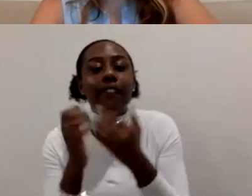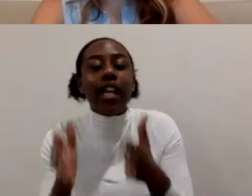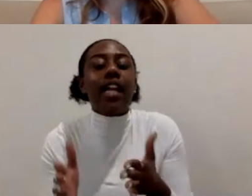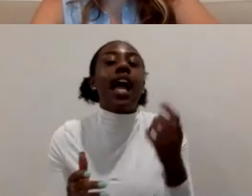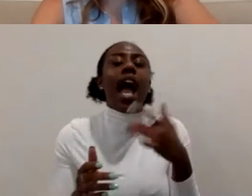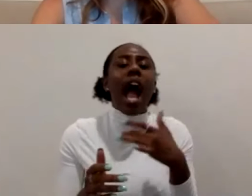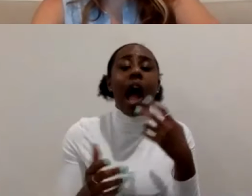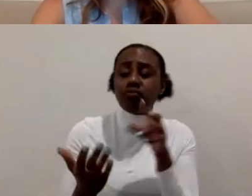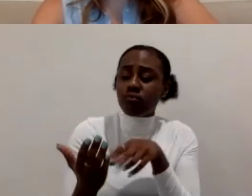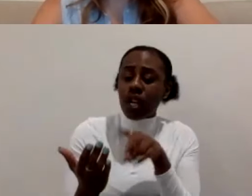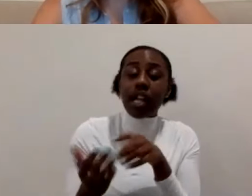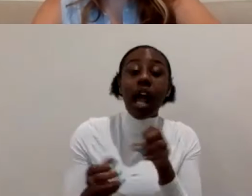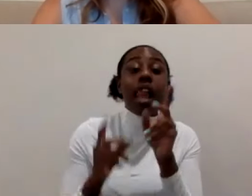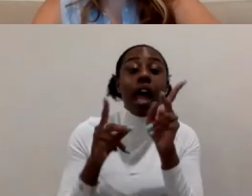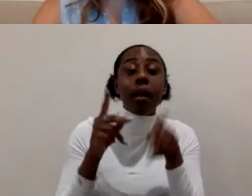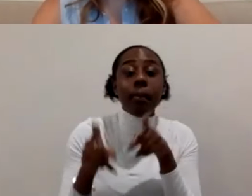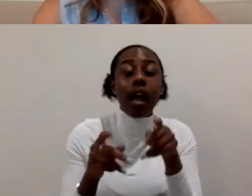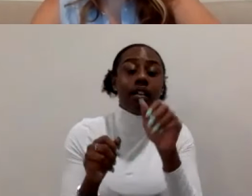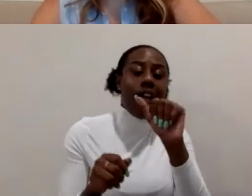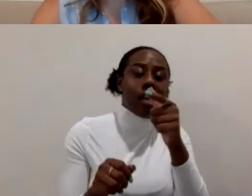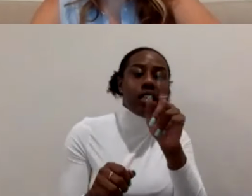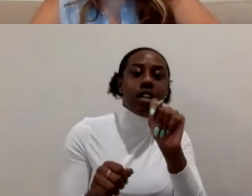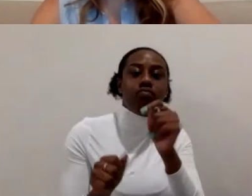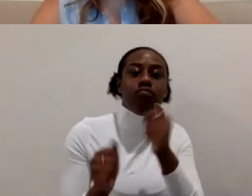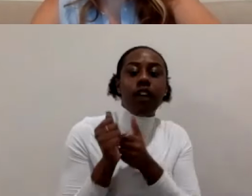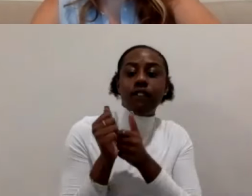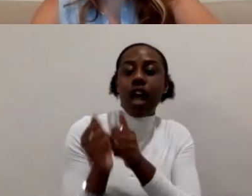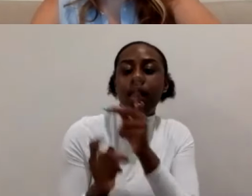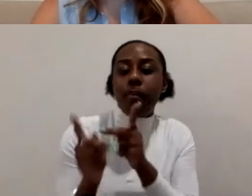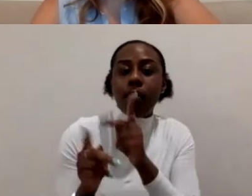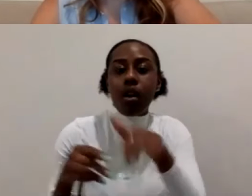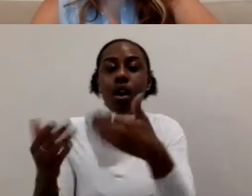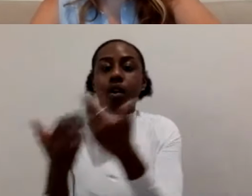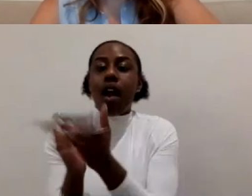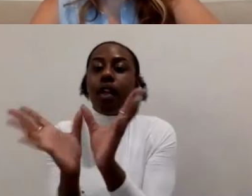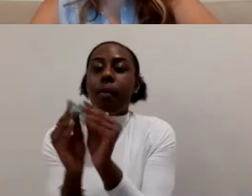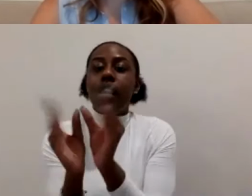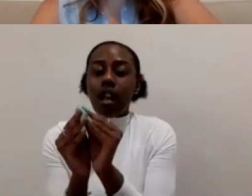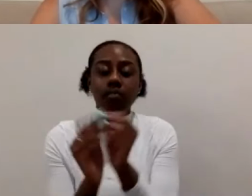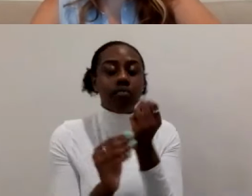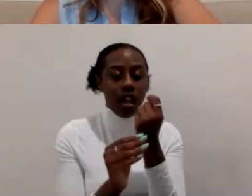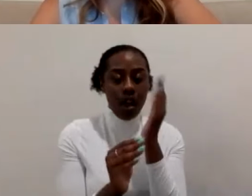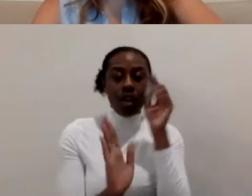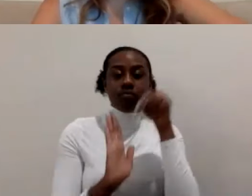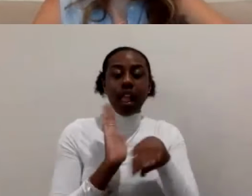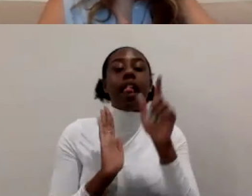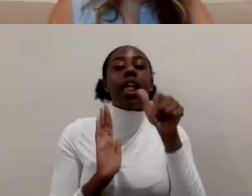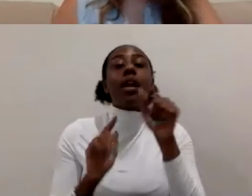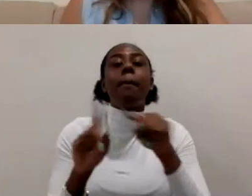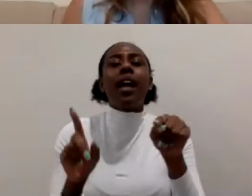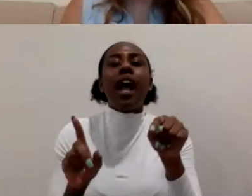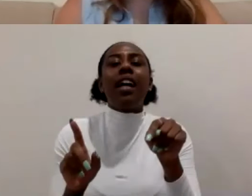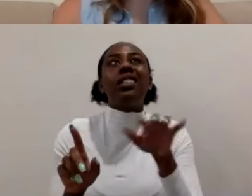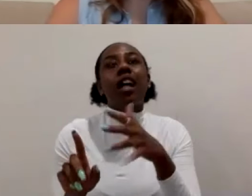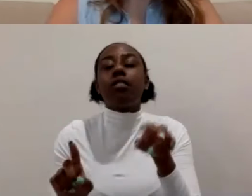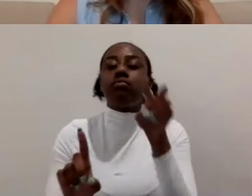follow people to their meetings. And we'll get into this a little bit more later, but sort of like the monitoring